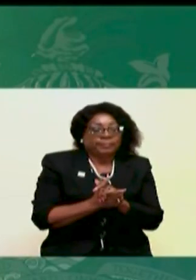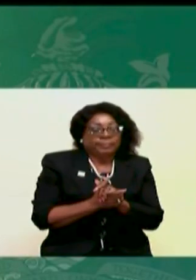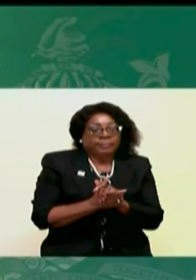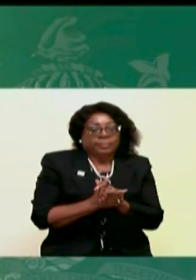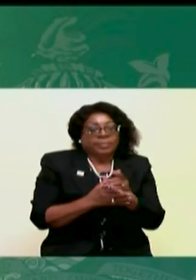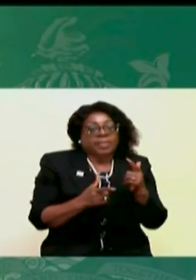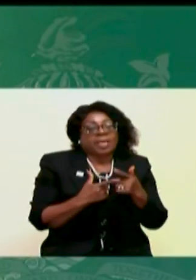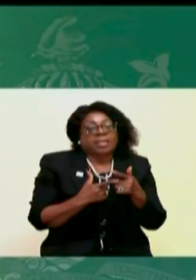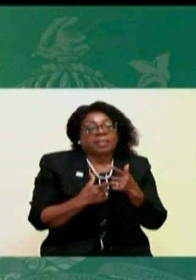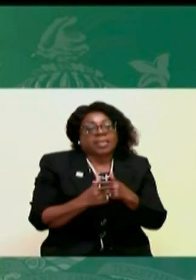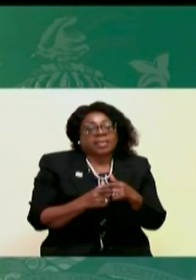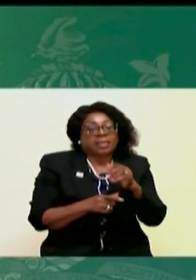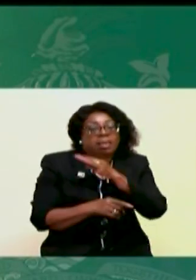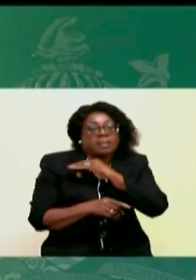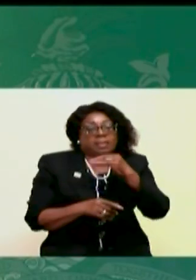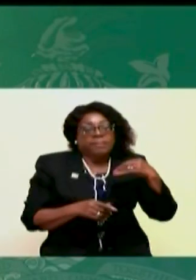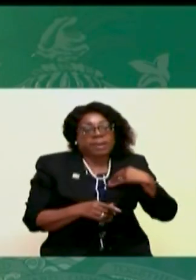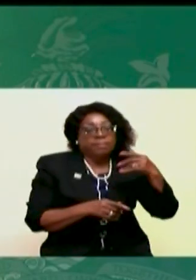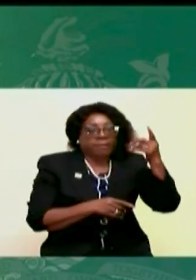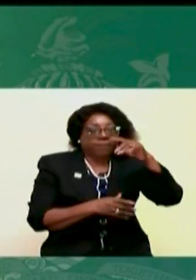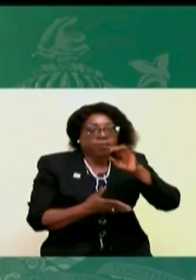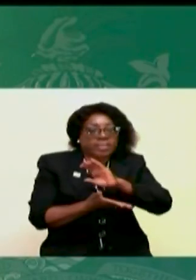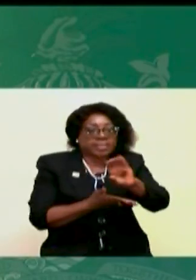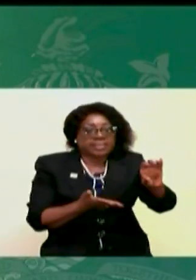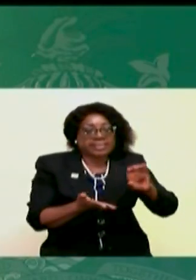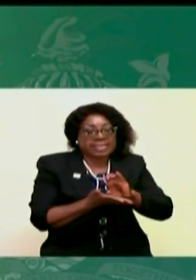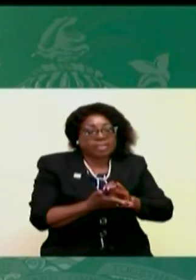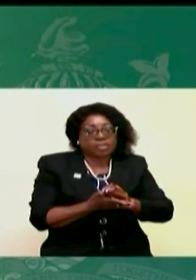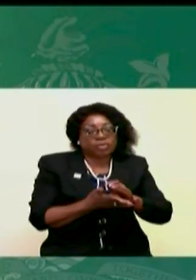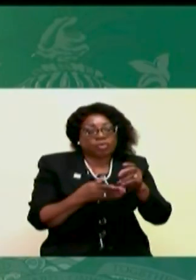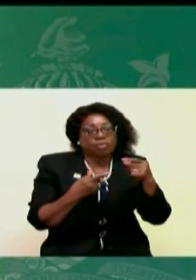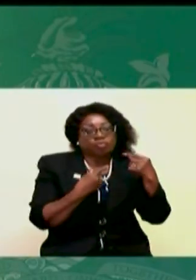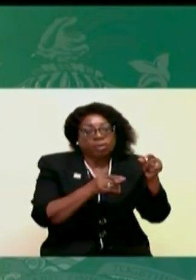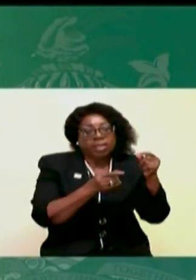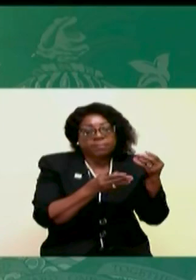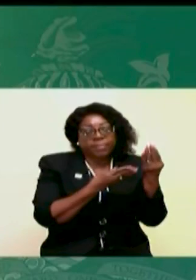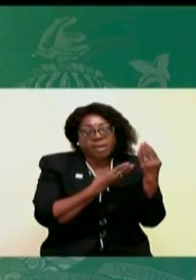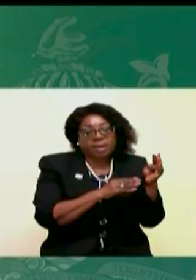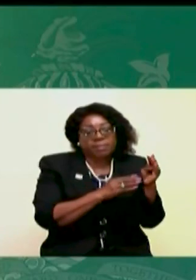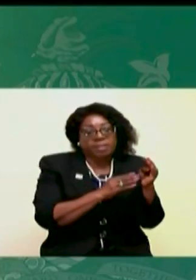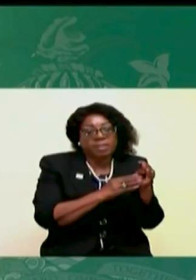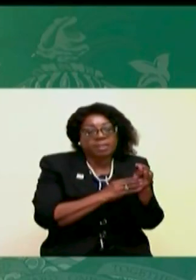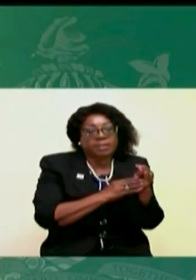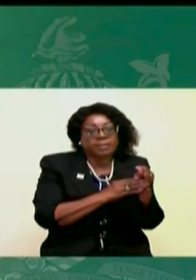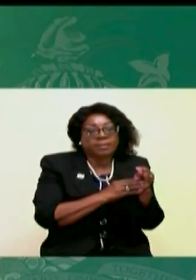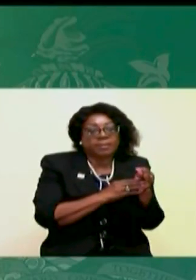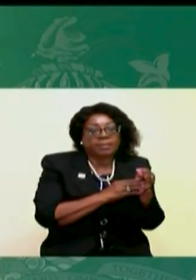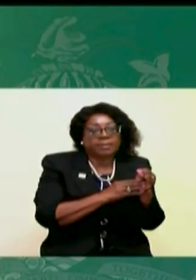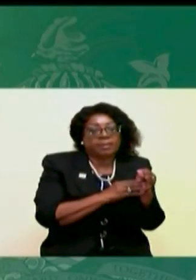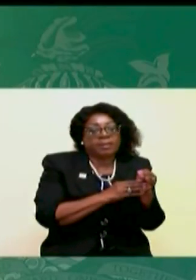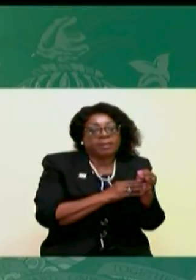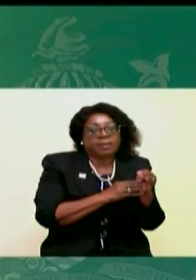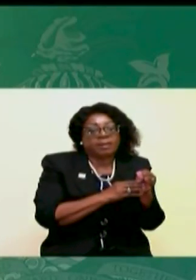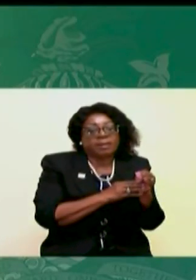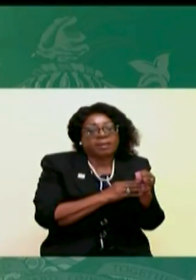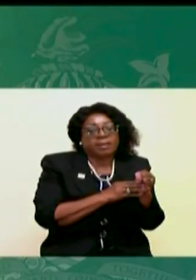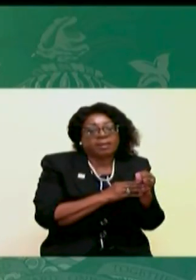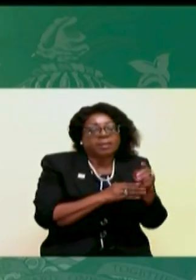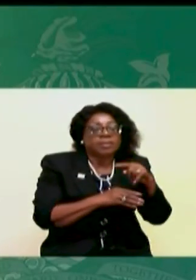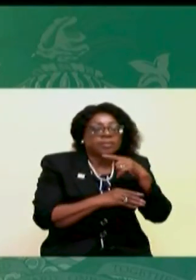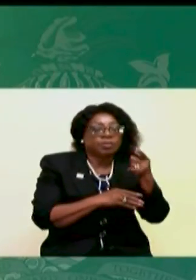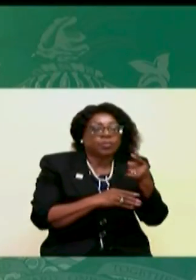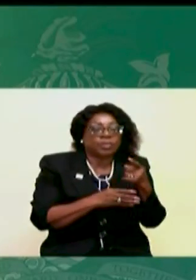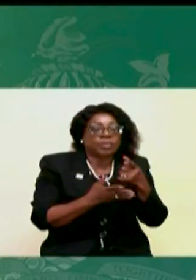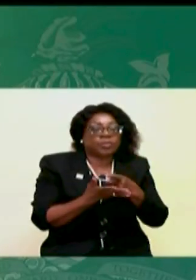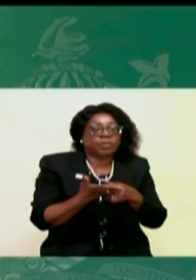And then the member for Central Grand Bahama, it's really a joke. The member for Central Grand Bahama told us what we